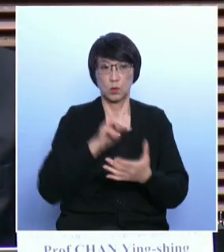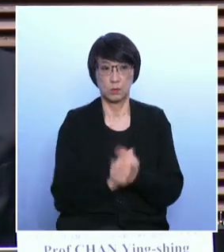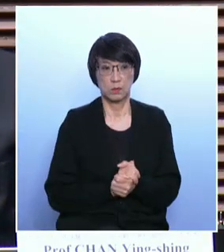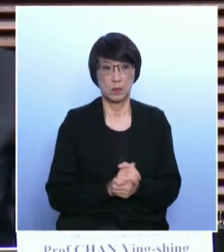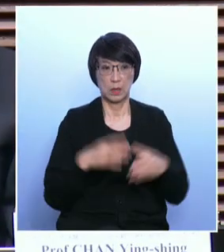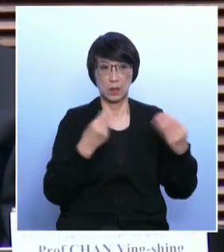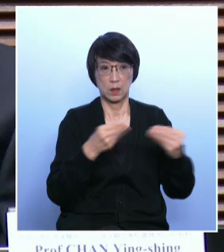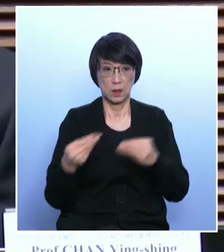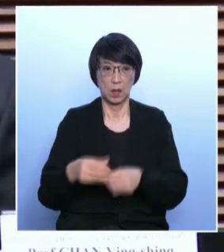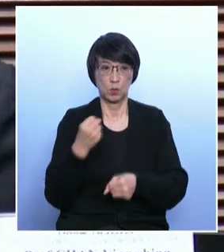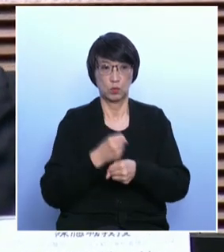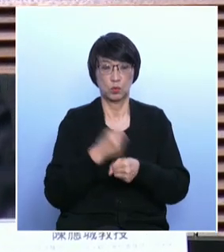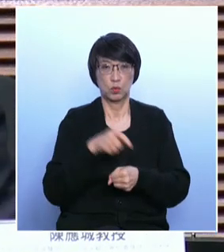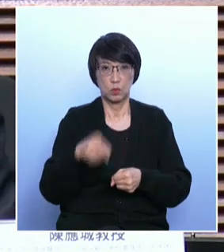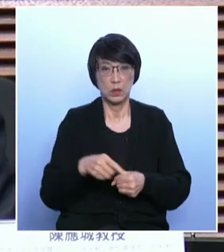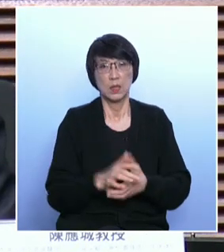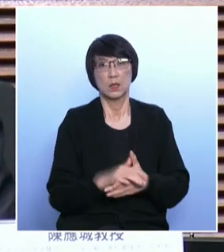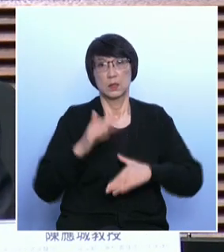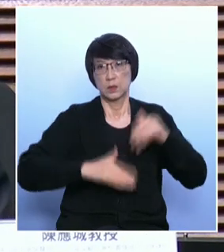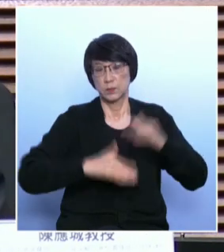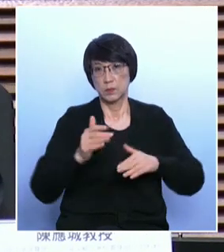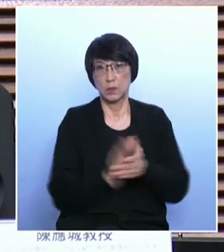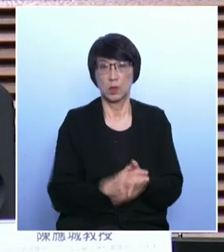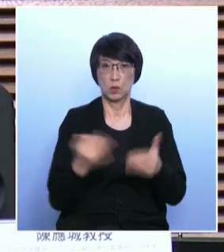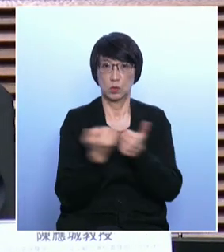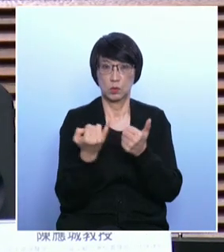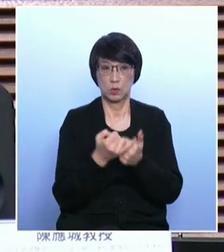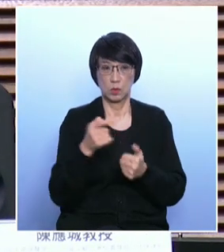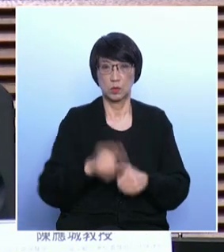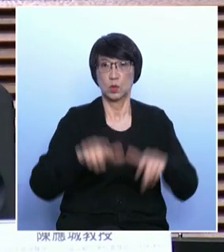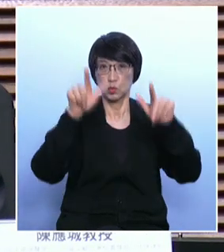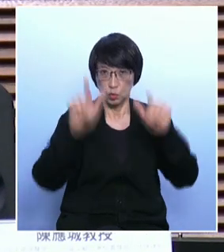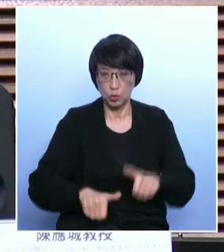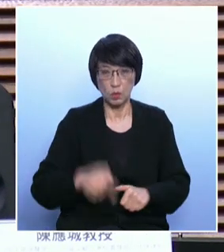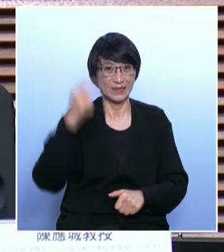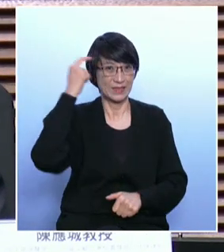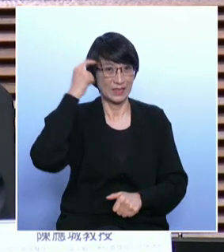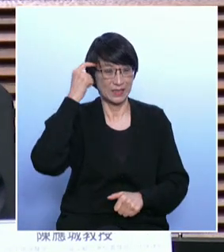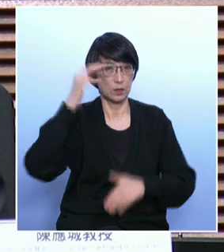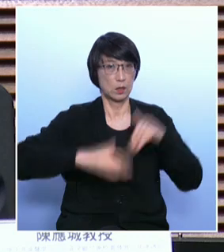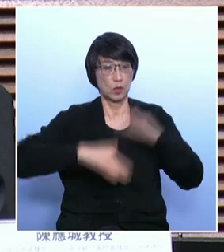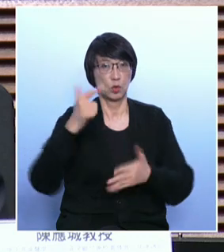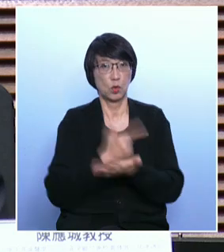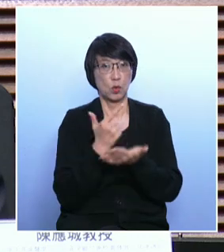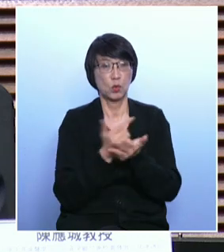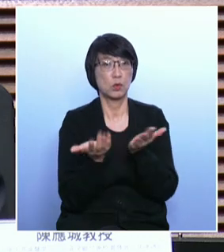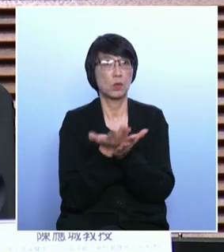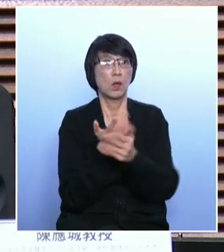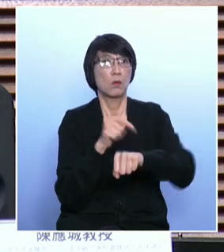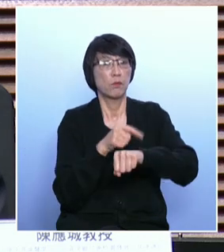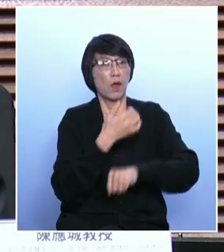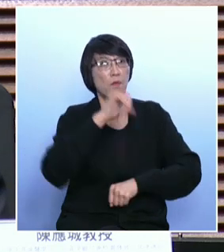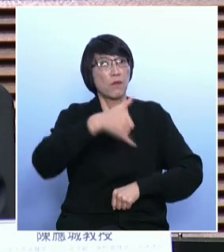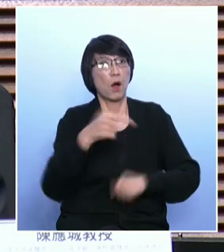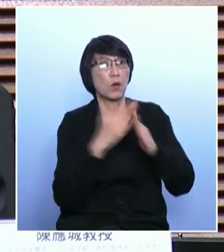There are regular classrooms, standard classrooms, for students to practice. Practice makes perfect, as we often